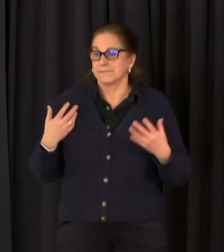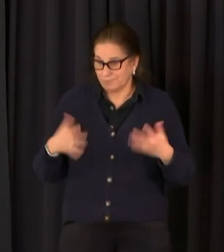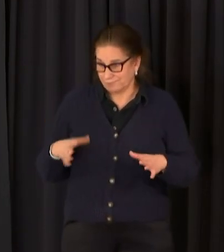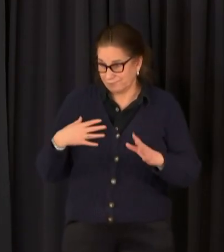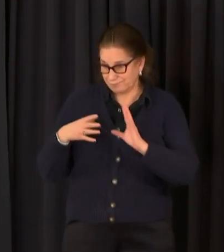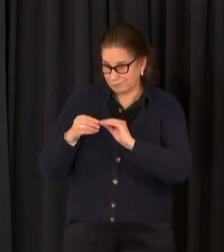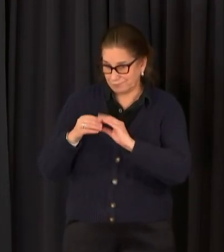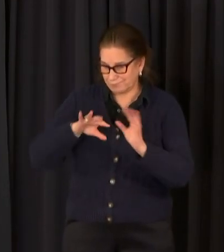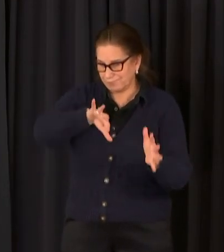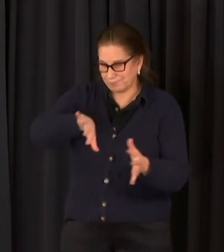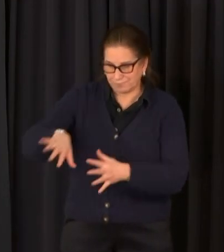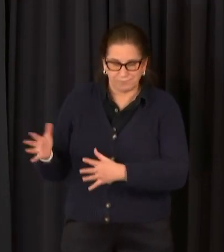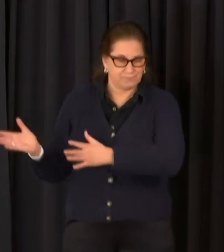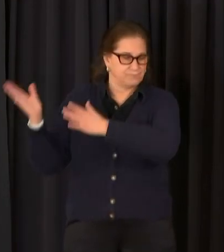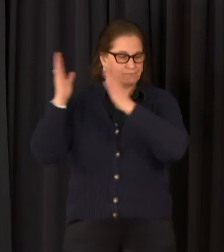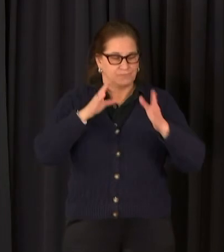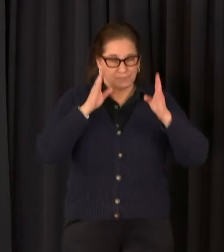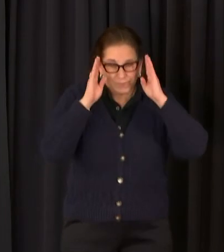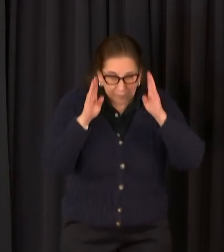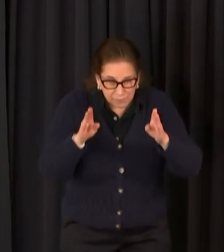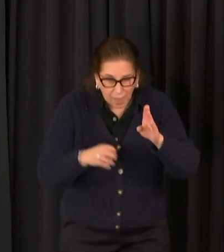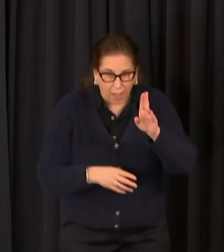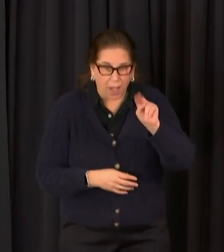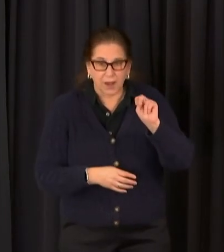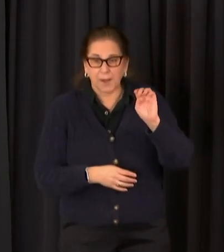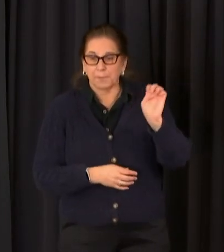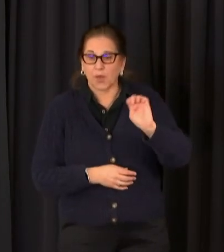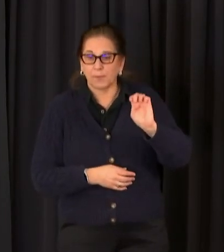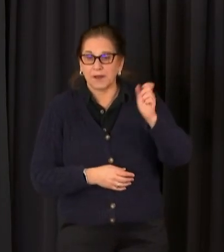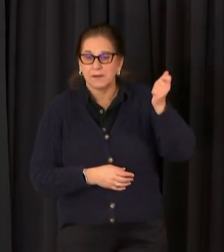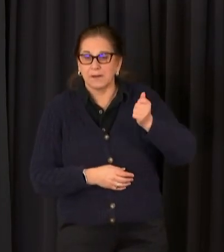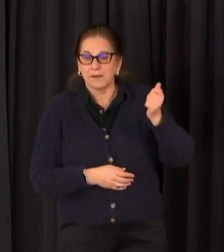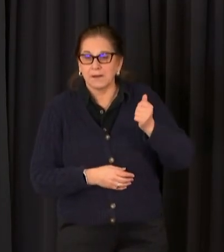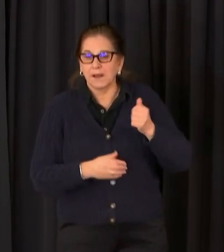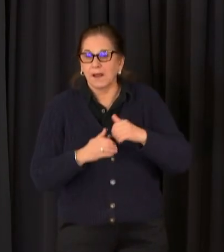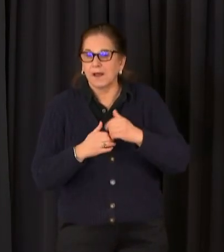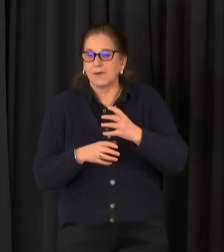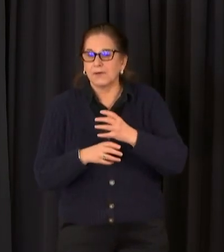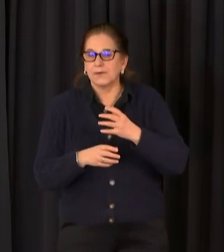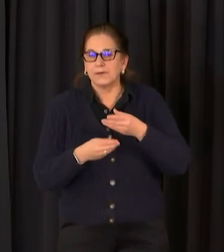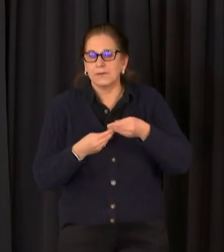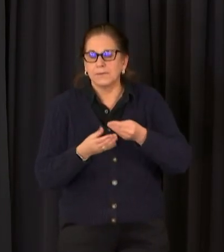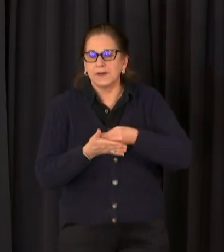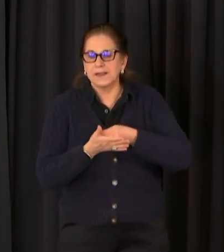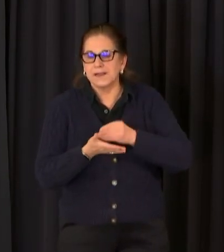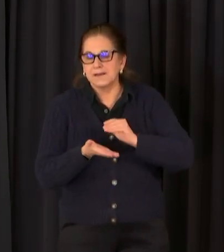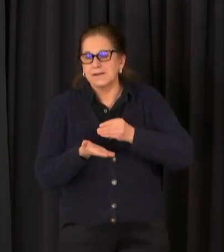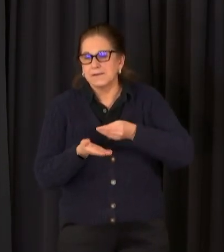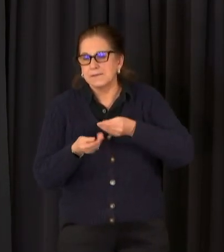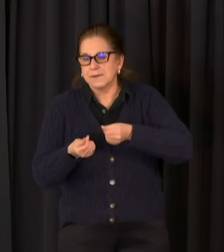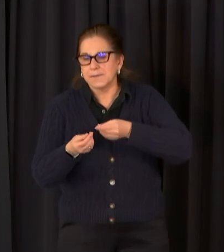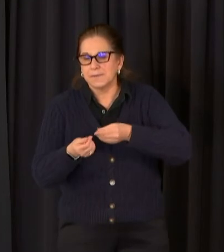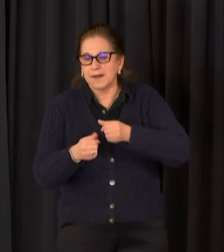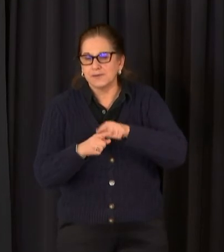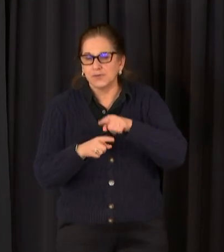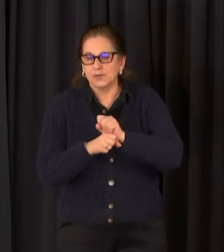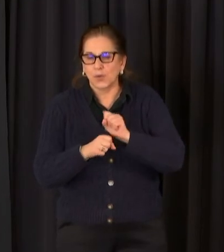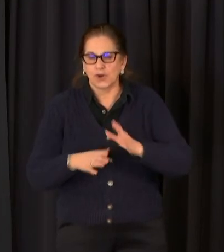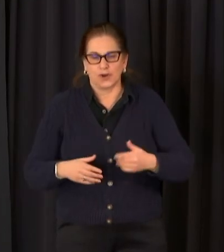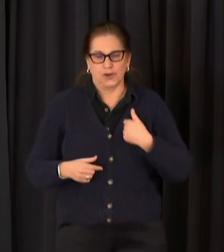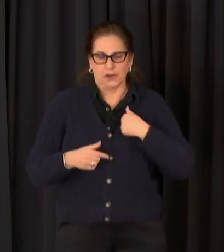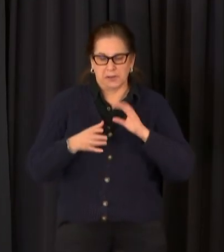of Employment Services uses to get payments to workers. For those updates, I'm going to turn to our director, Unique Morris-Hughes,